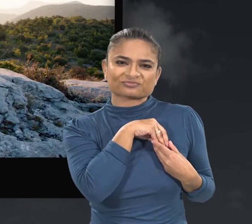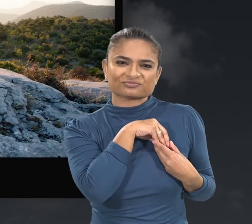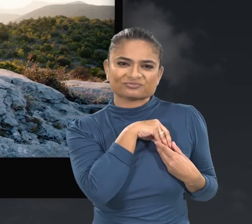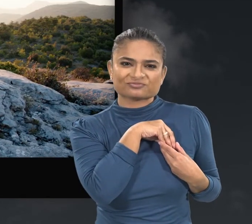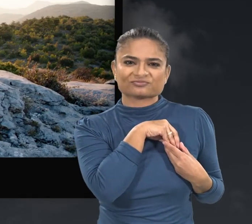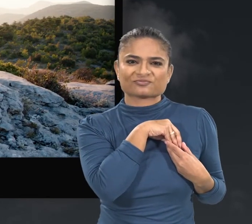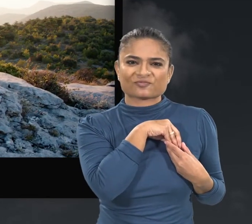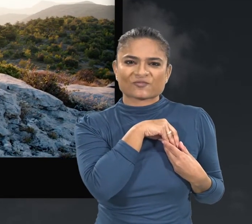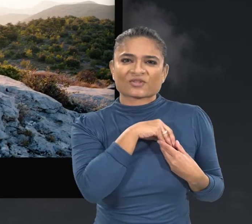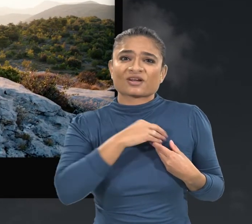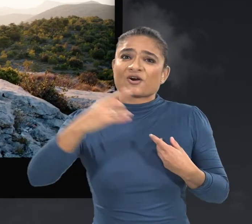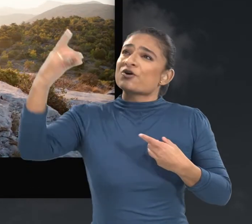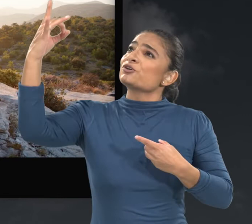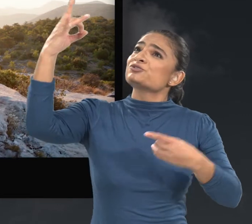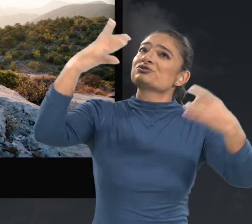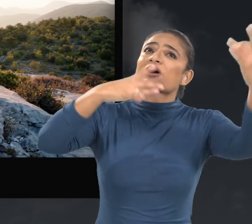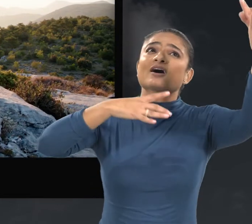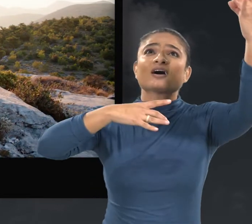ola lediaka,